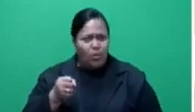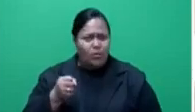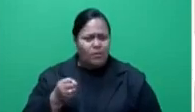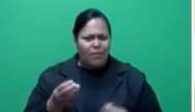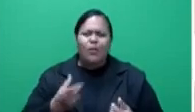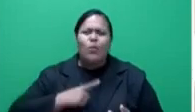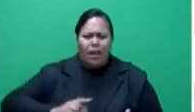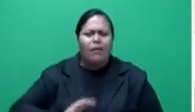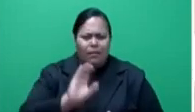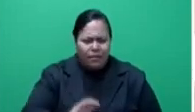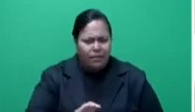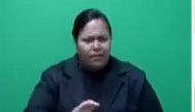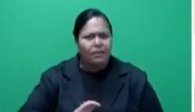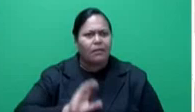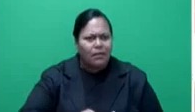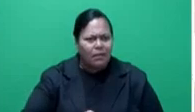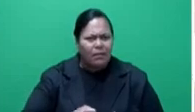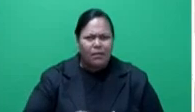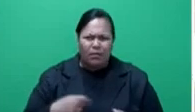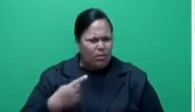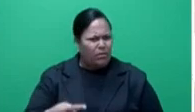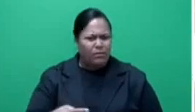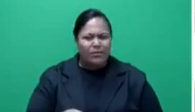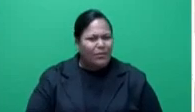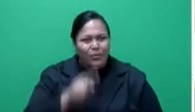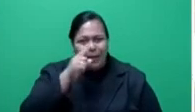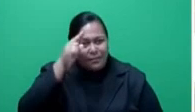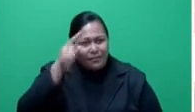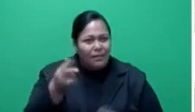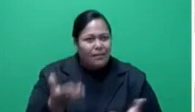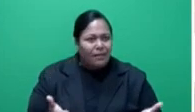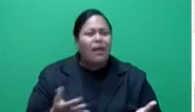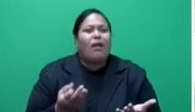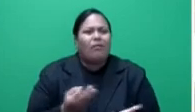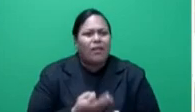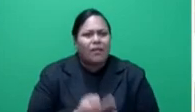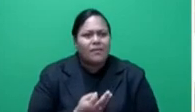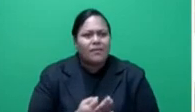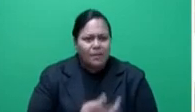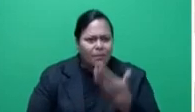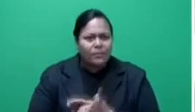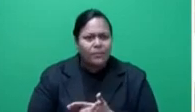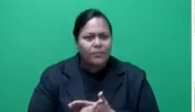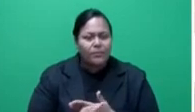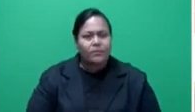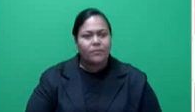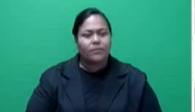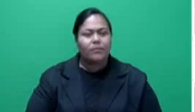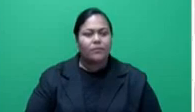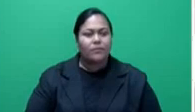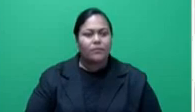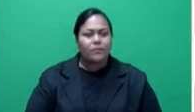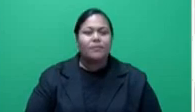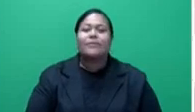allocate funding for that? This goes a complete lack of understanding of how finance works. If the matter is before the